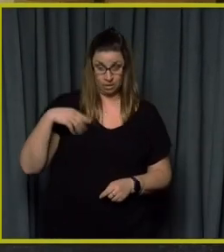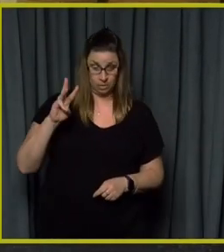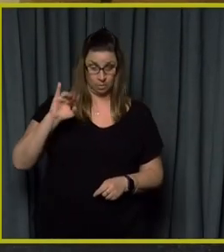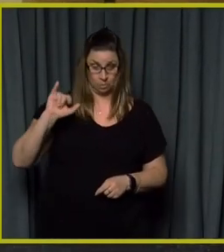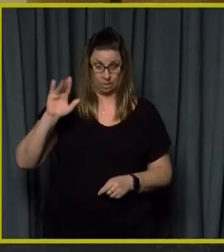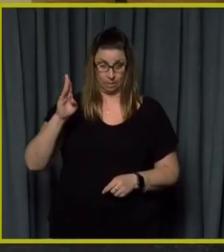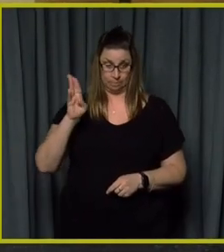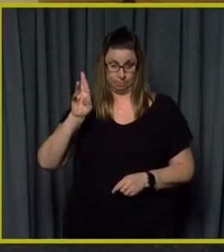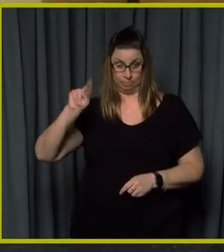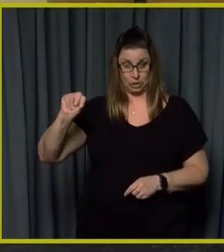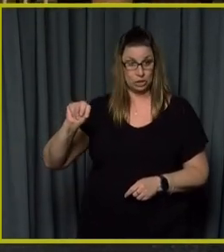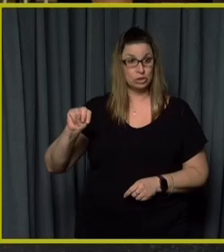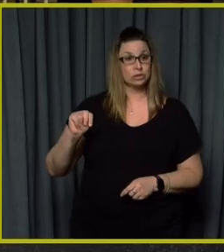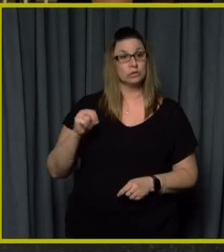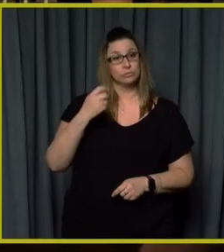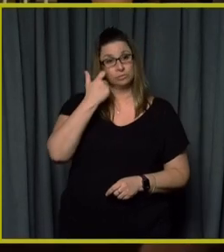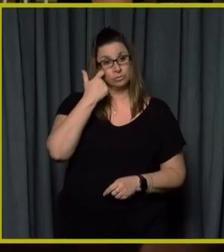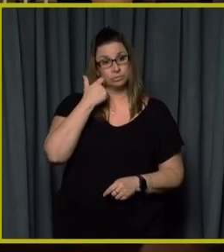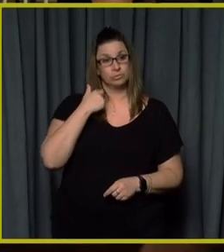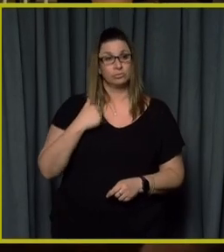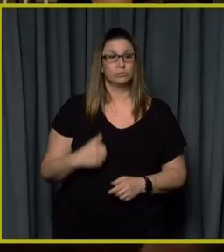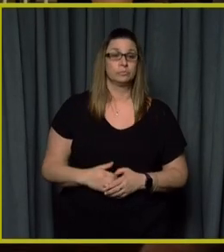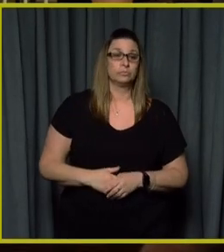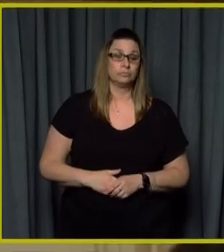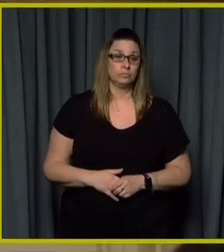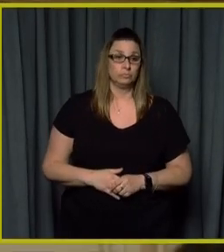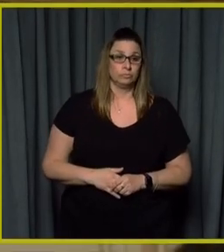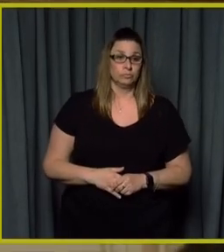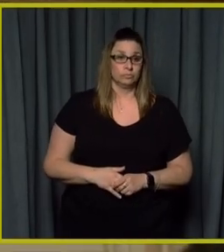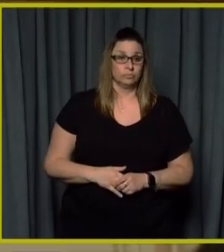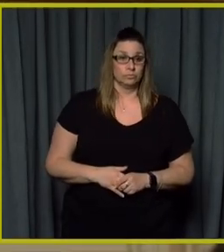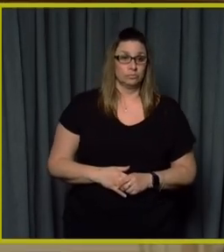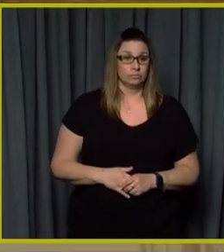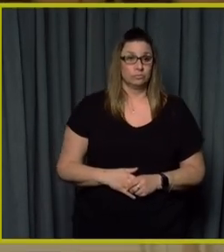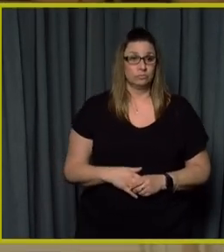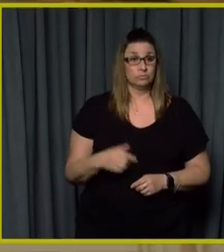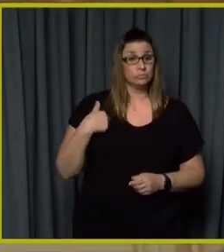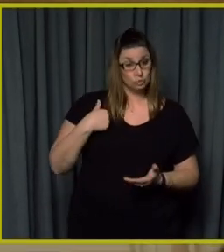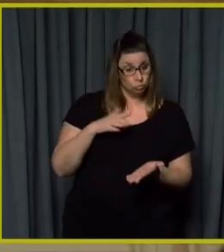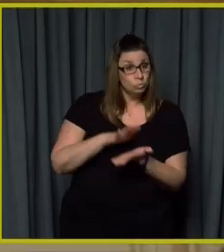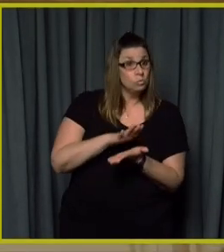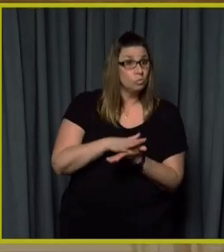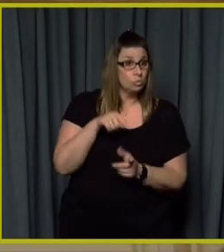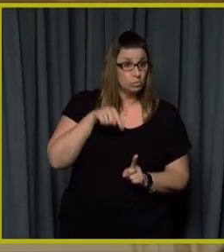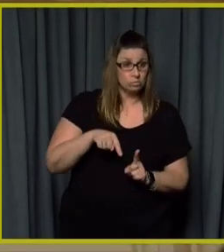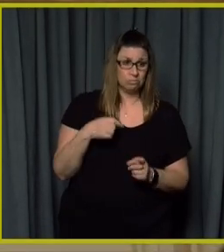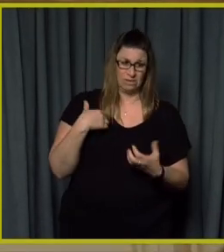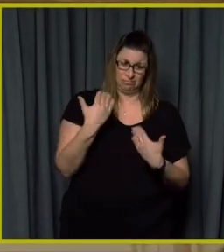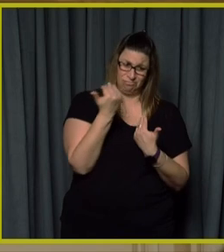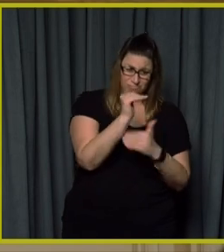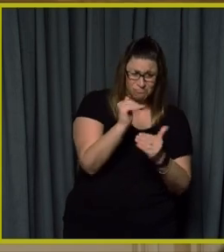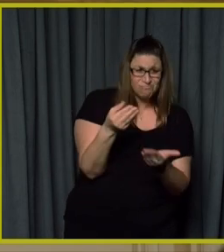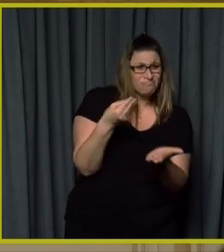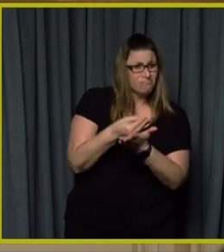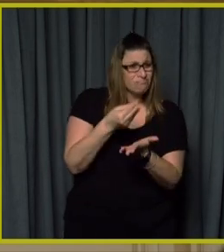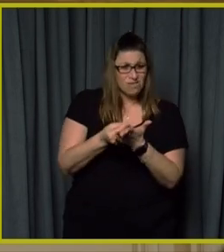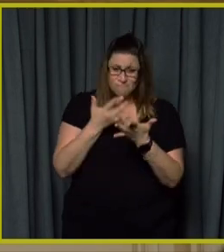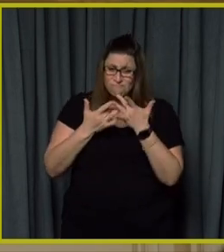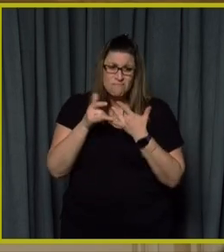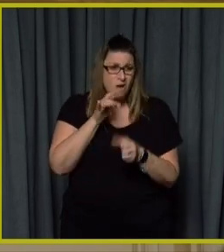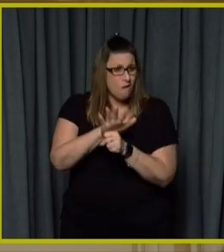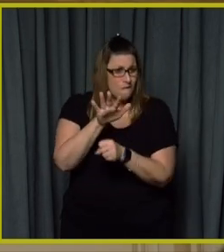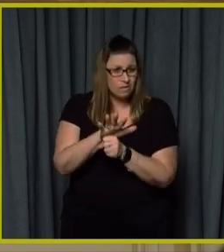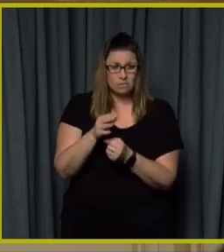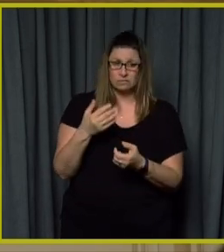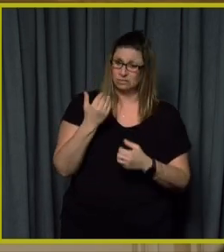County Consolidated School District. There are very limited resources here in Chula as I grew up. There are very limited jobs, there are very limited resources